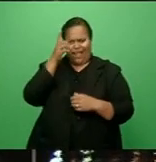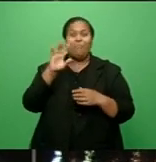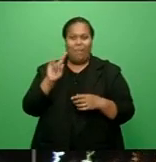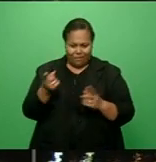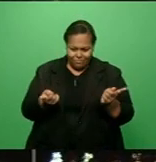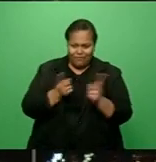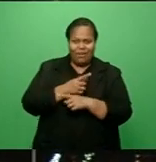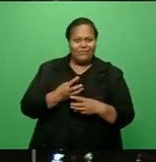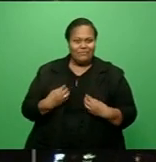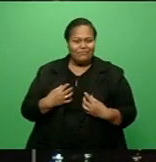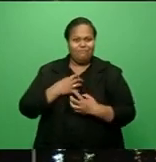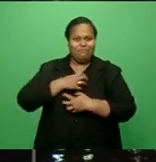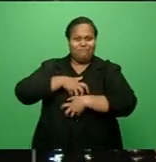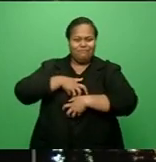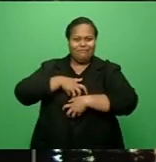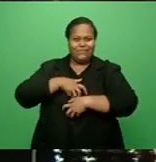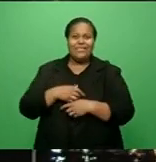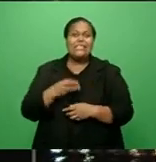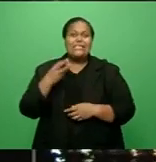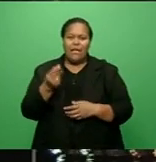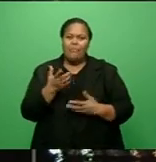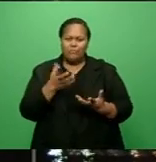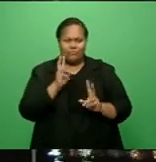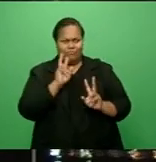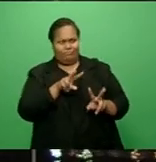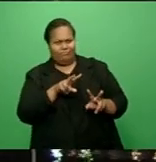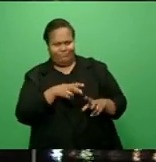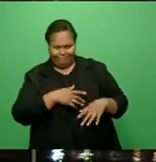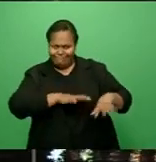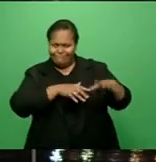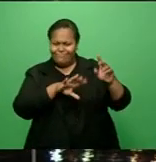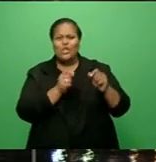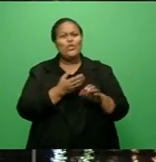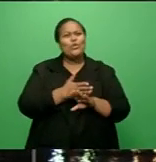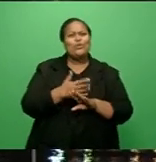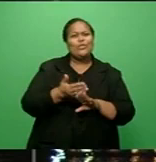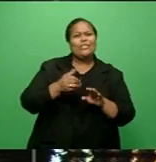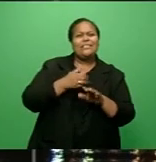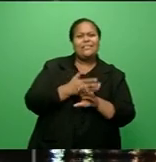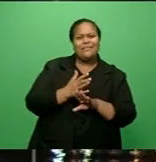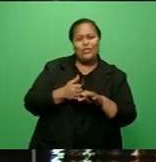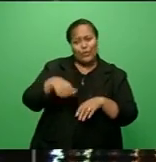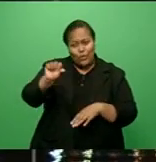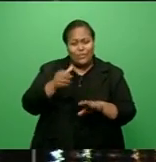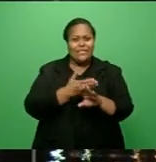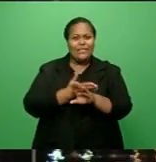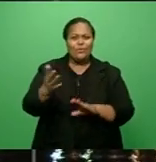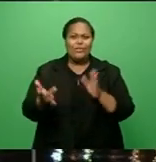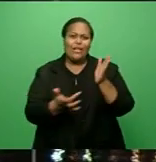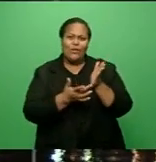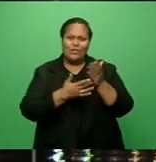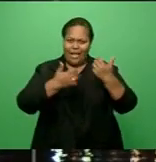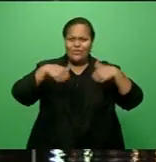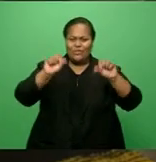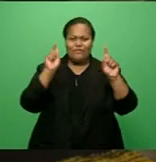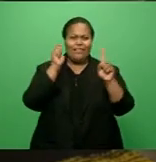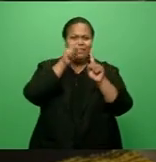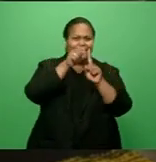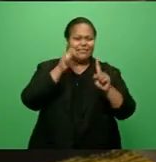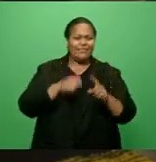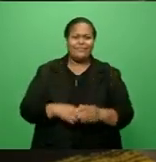businesses underrated their capabilities but have managed to use new technology and achieve targets. Kritika Kumar has more.